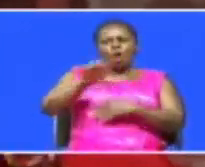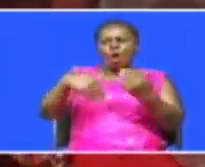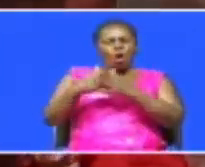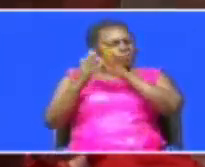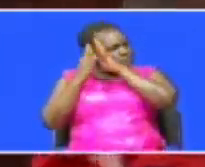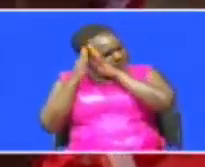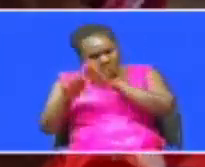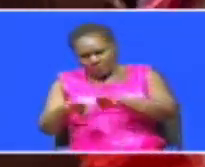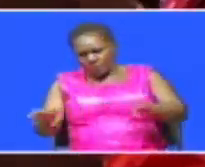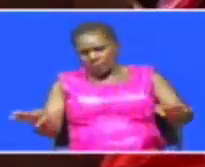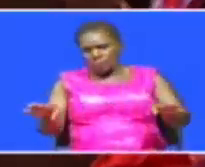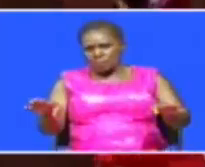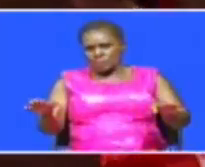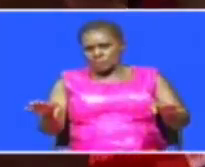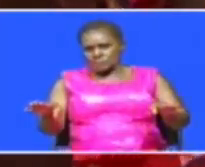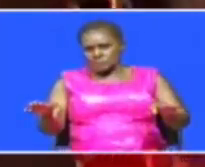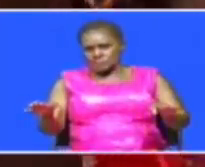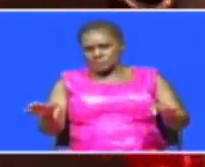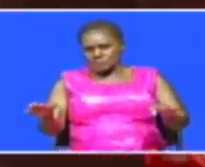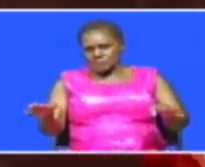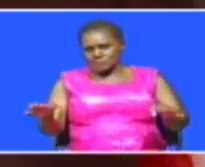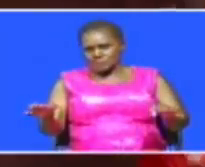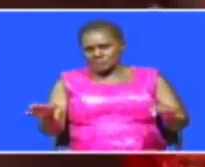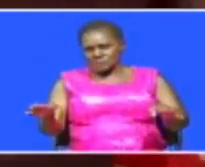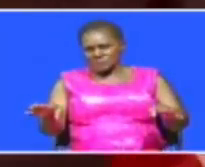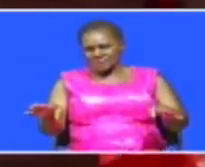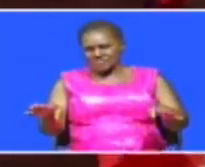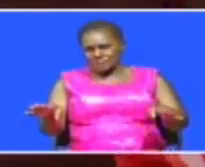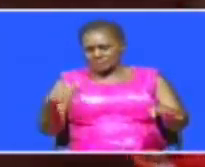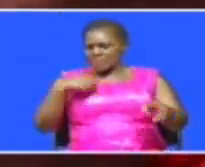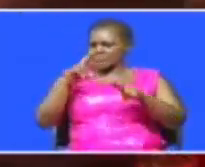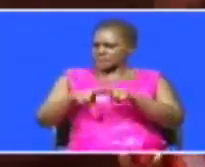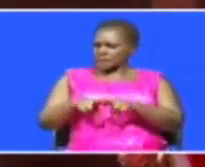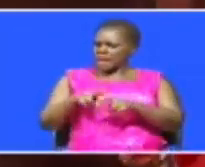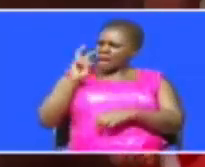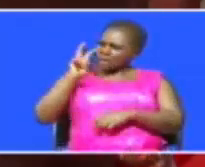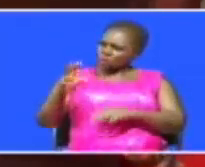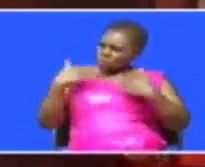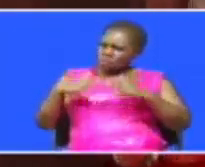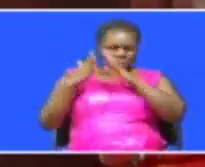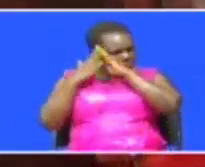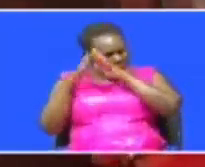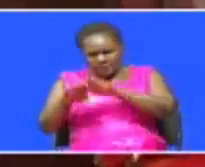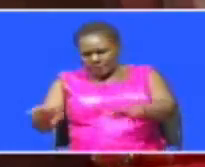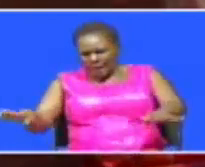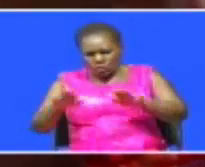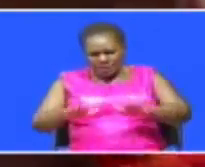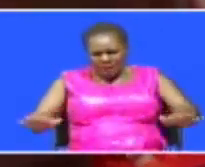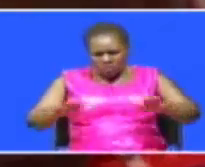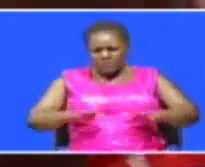down. In fact, I was the tallest seated on my chair. I saw people lying on the